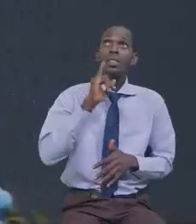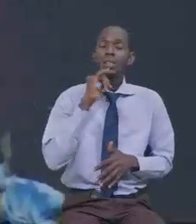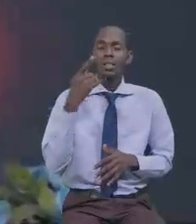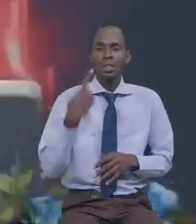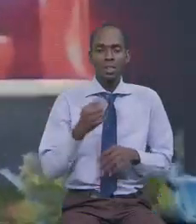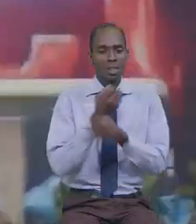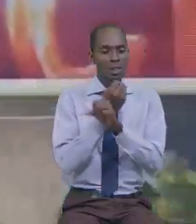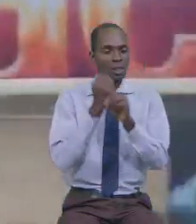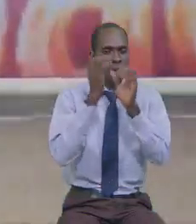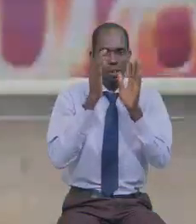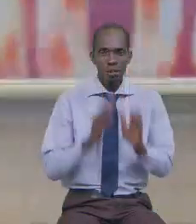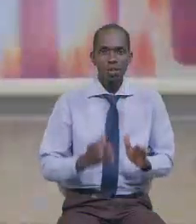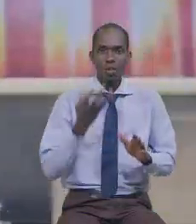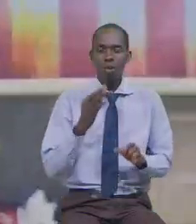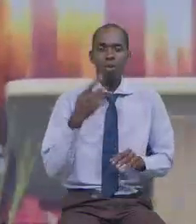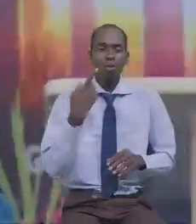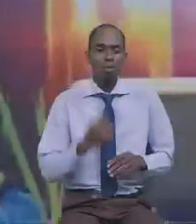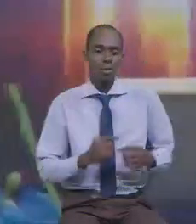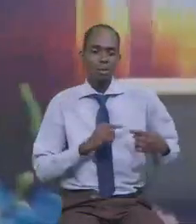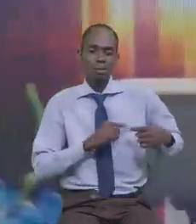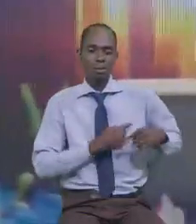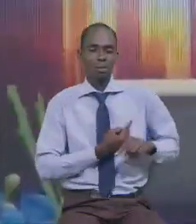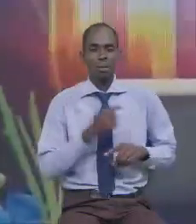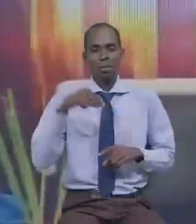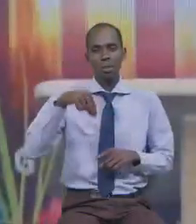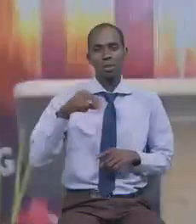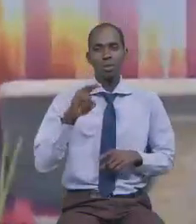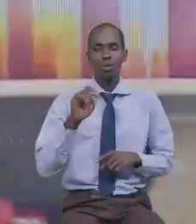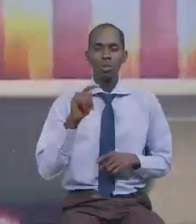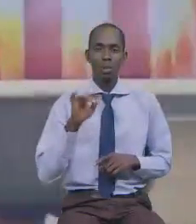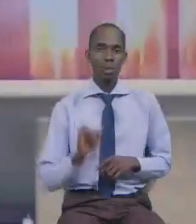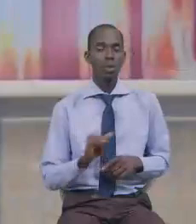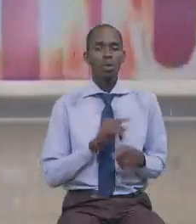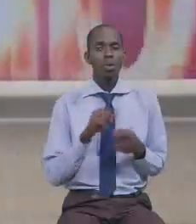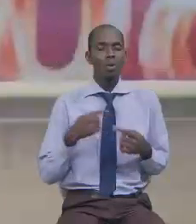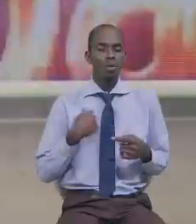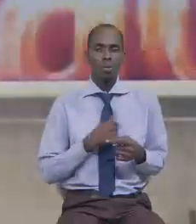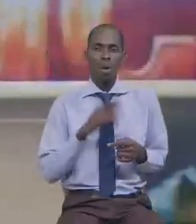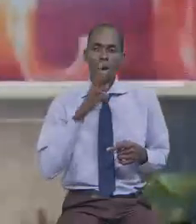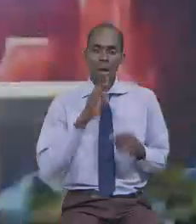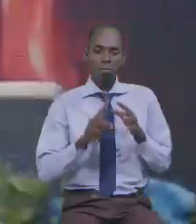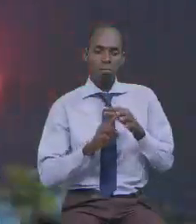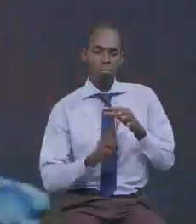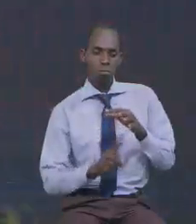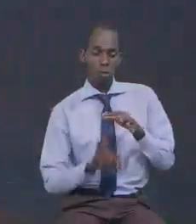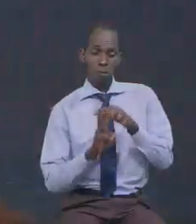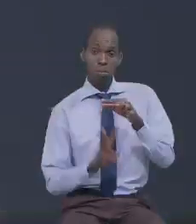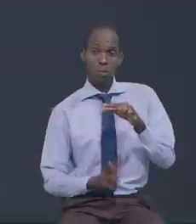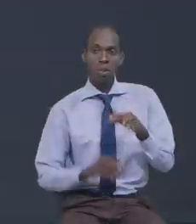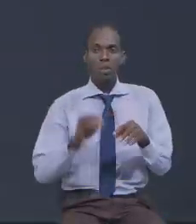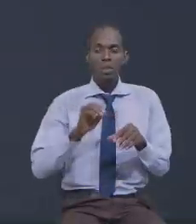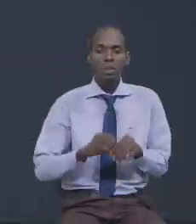Savior of the guilty. When we are drowning in guilt and swimming in guilt